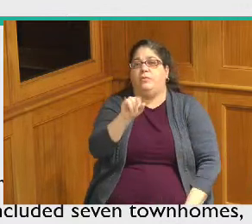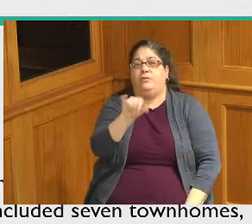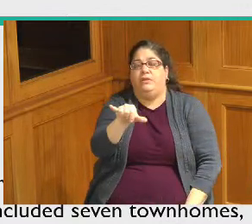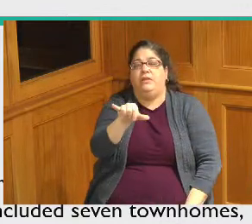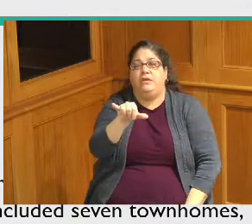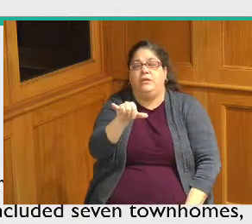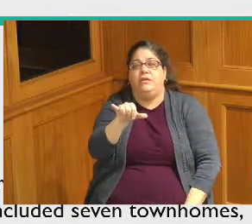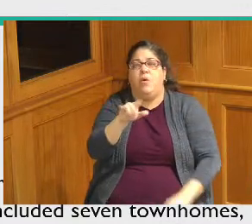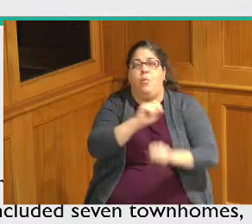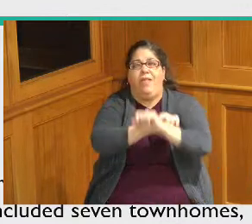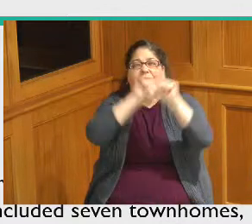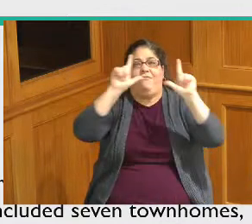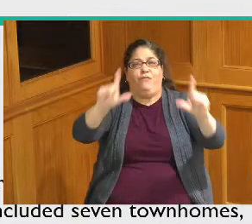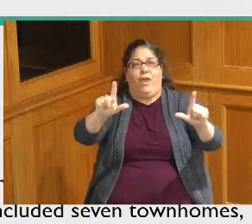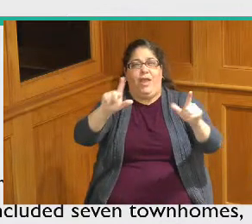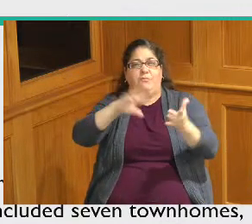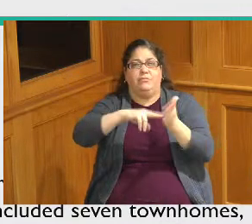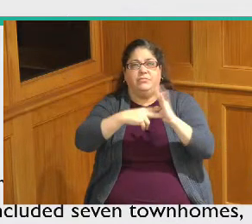talked about